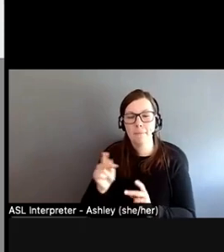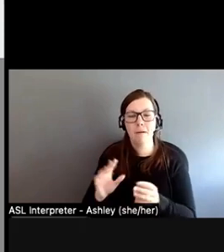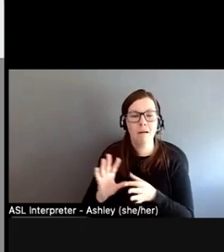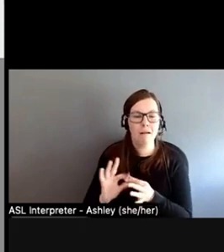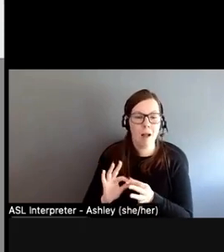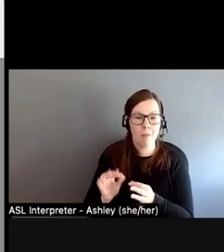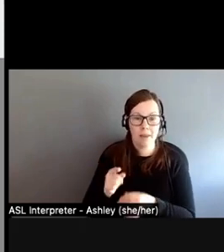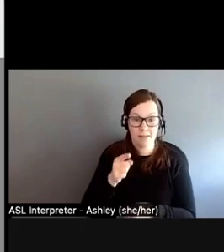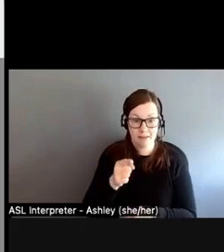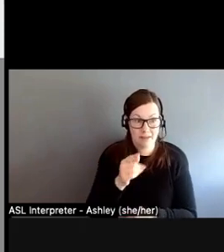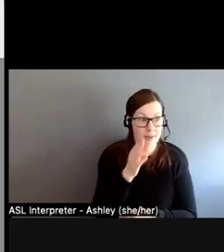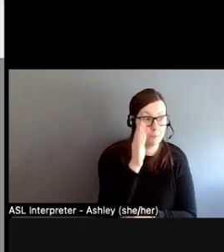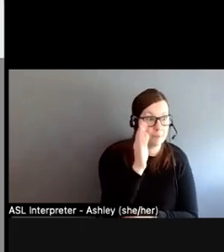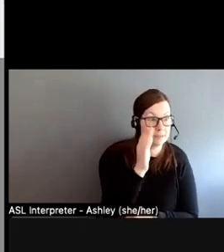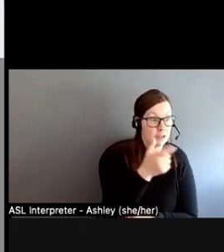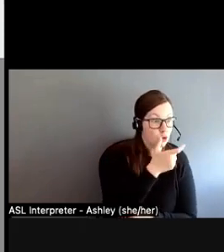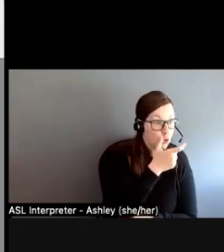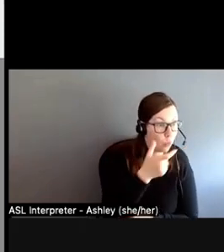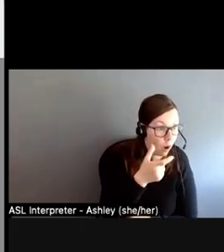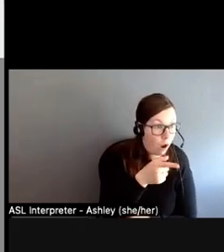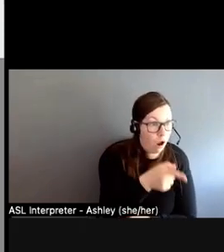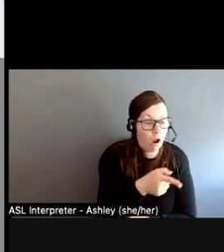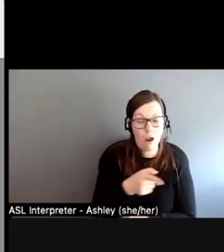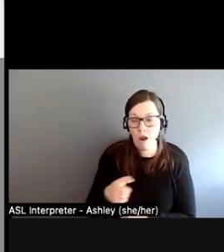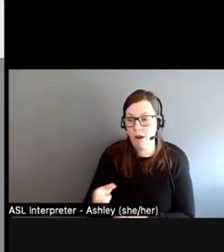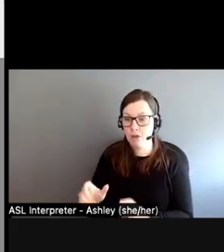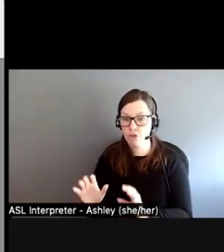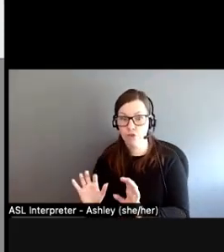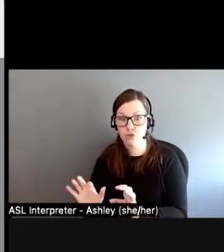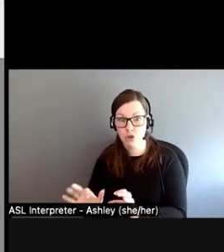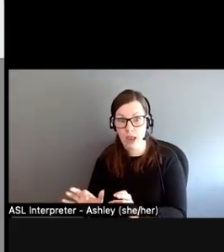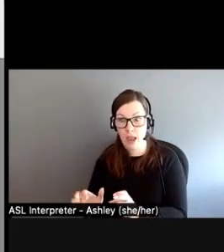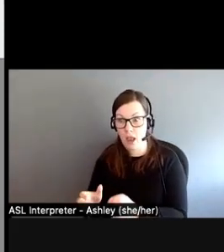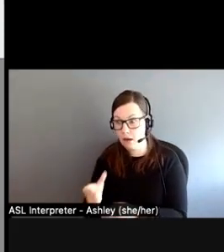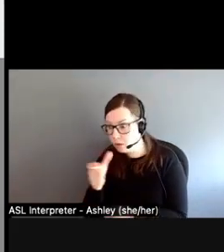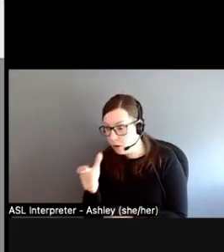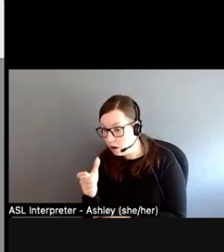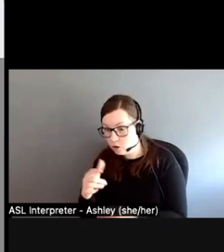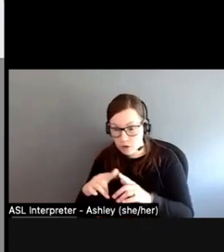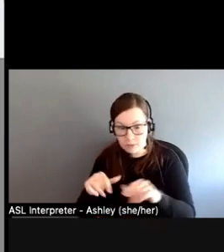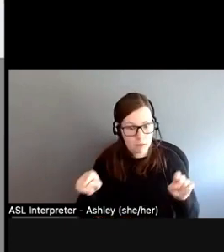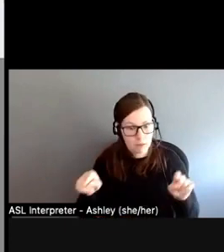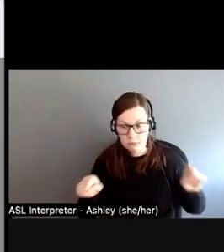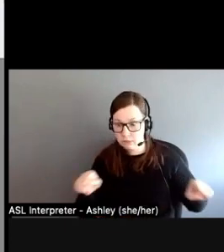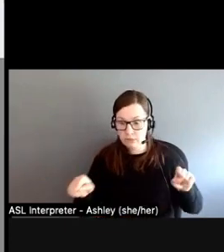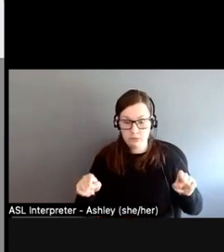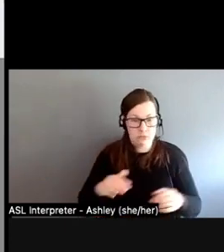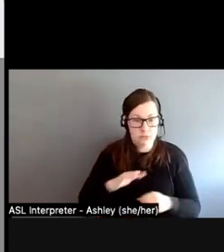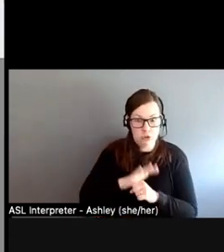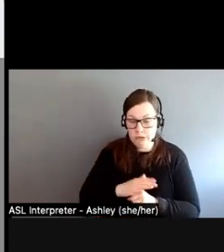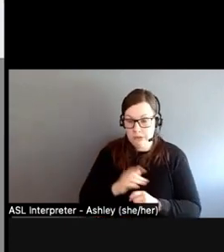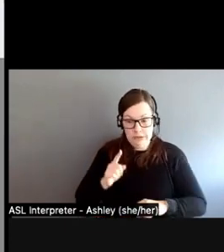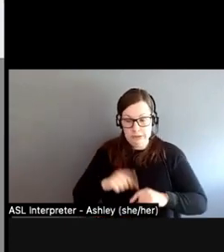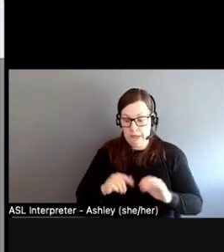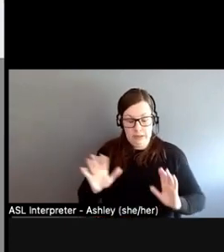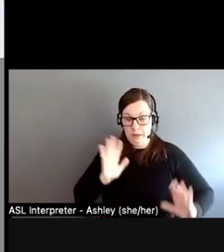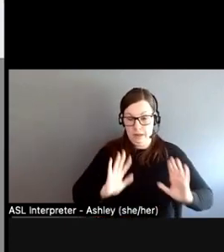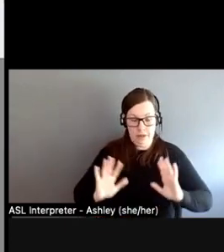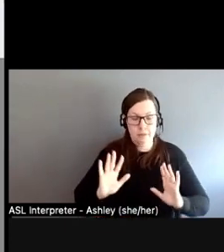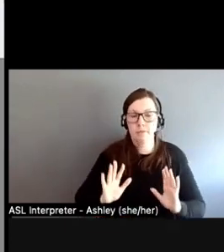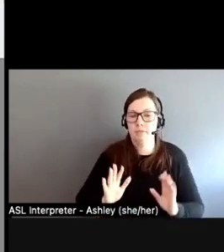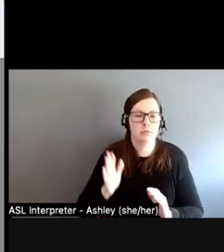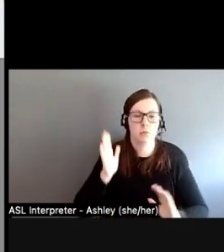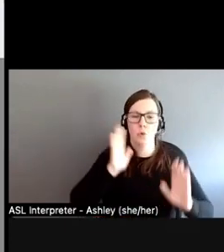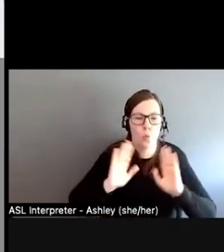presentation at the same time, don't worry. We'll collate that chat and we'll send out all the links to